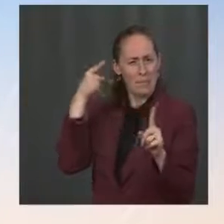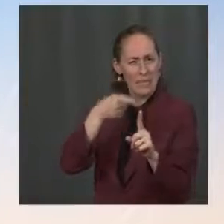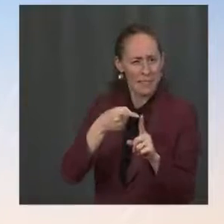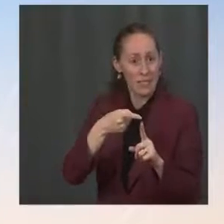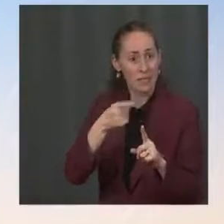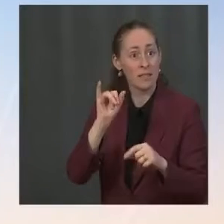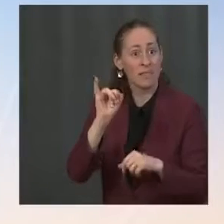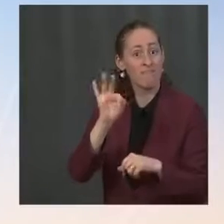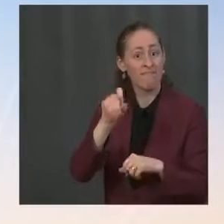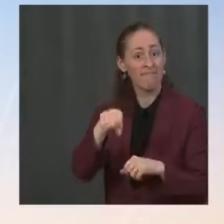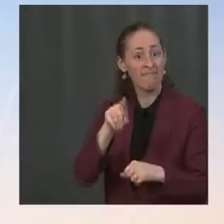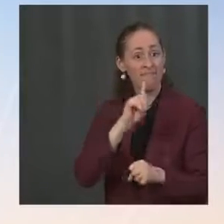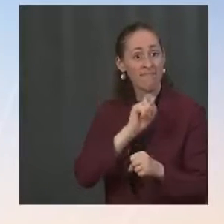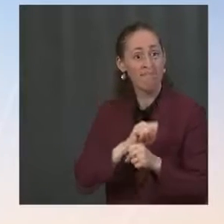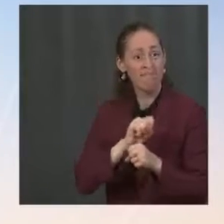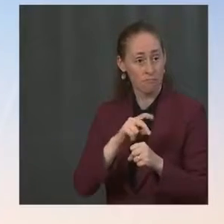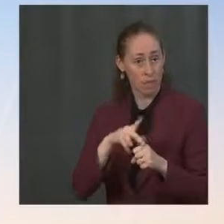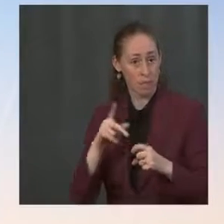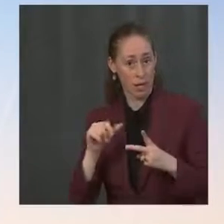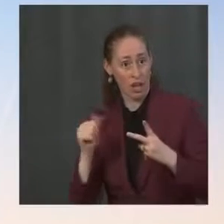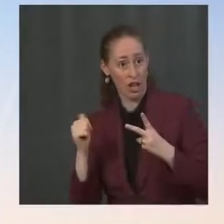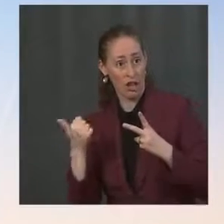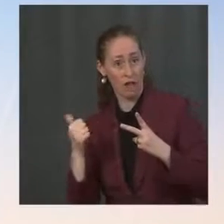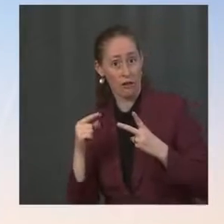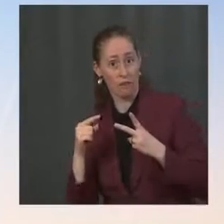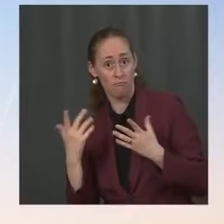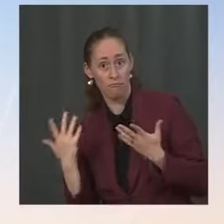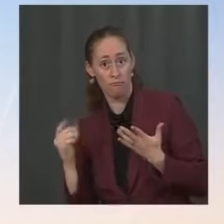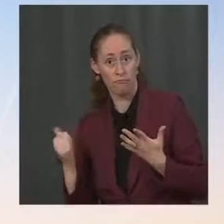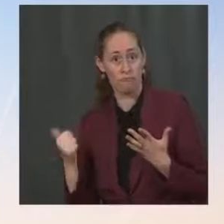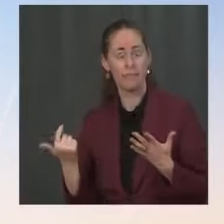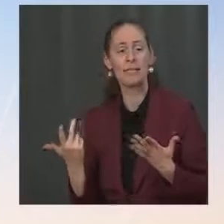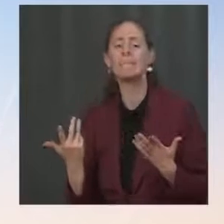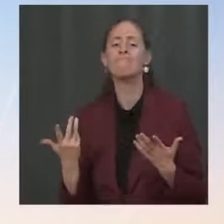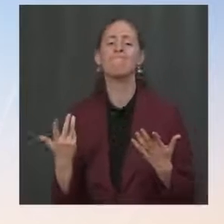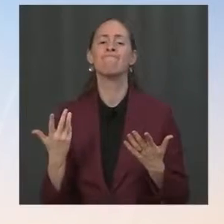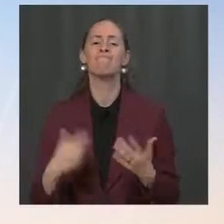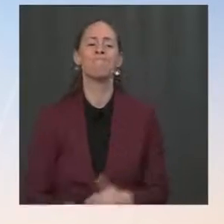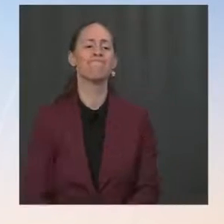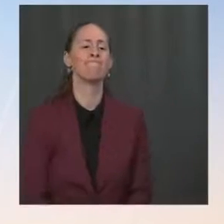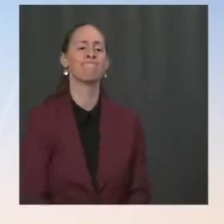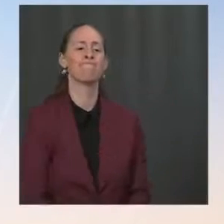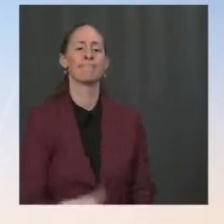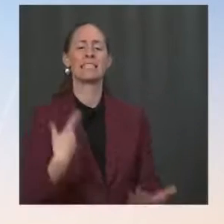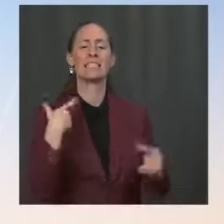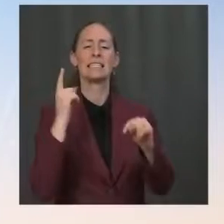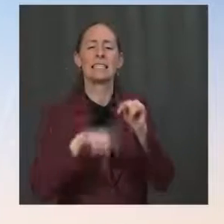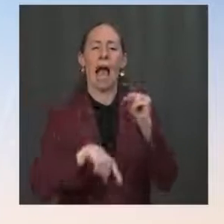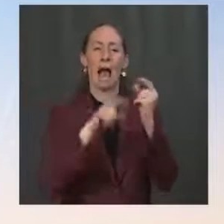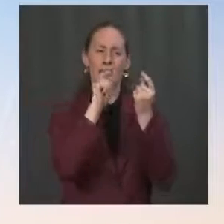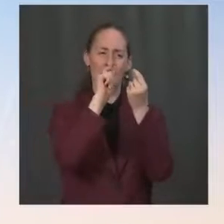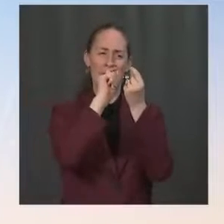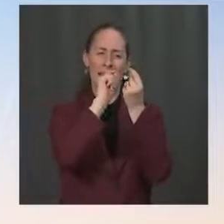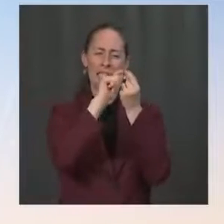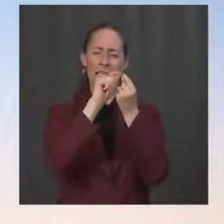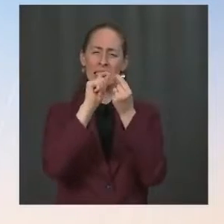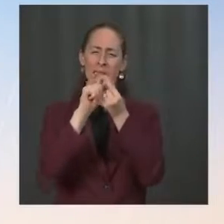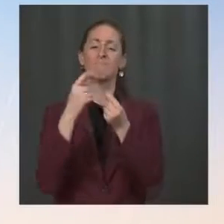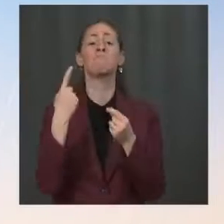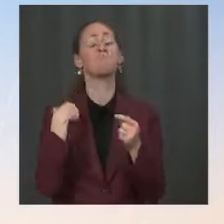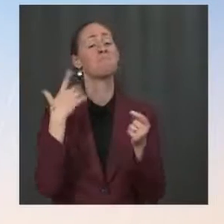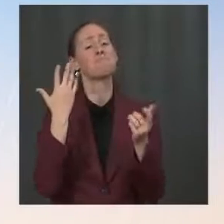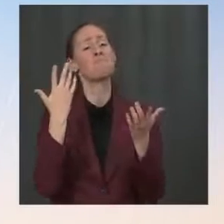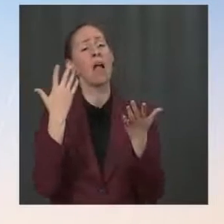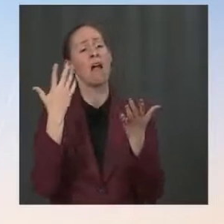planned now? I'm not going to get into specific intelligence, but I will tell you and confirm for you that the threat